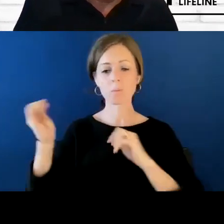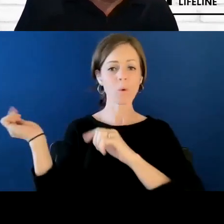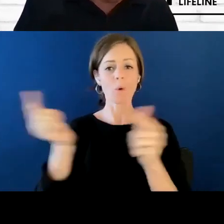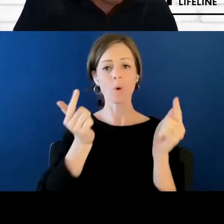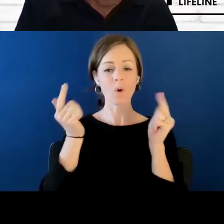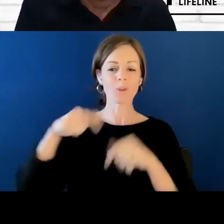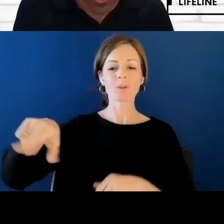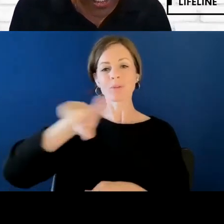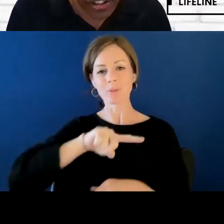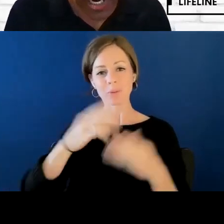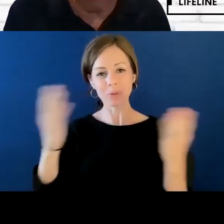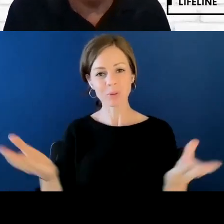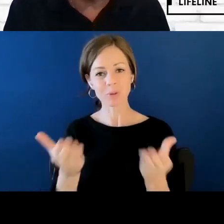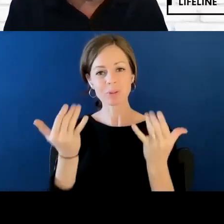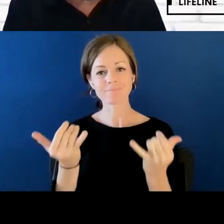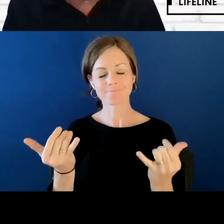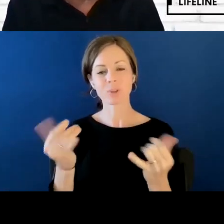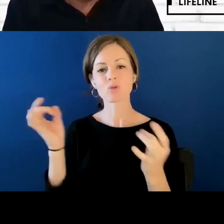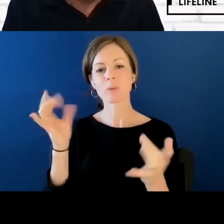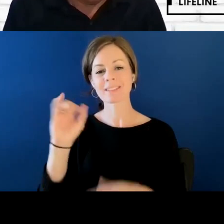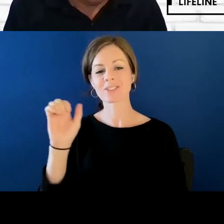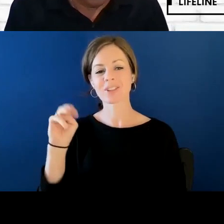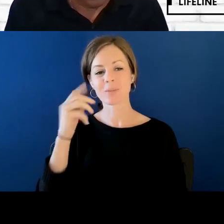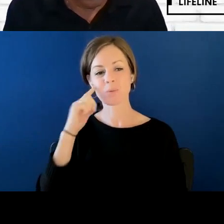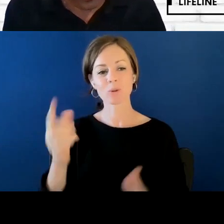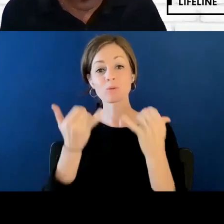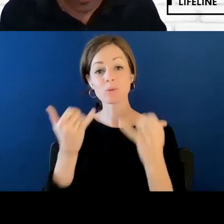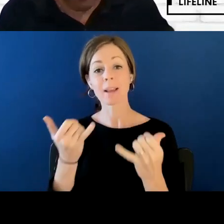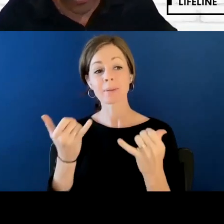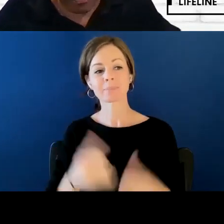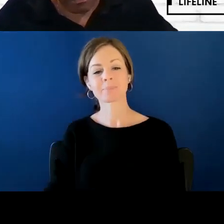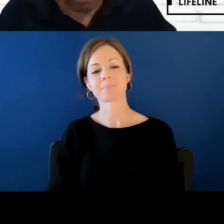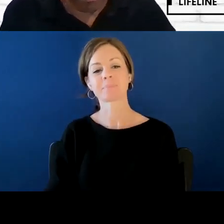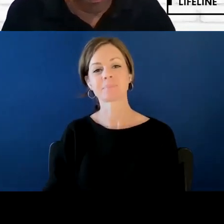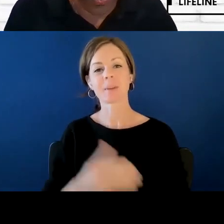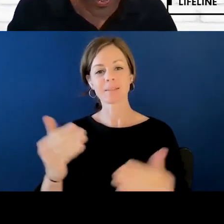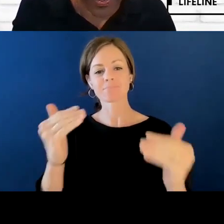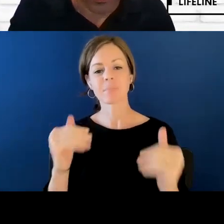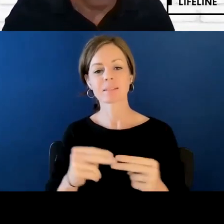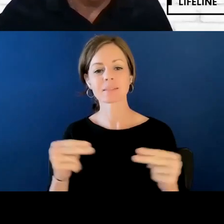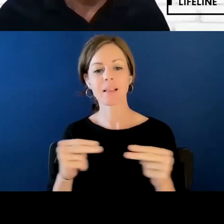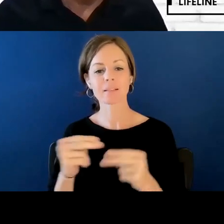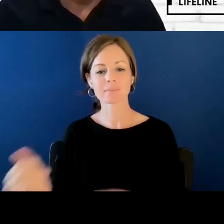to the Crisis Jam for today. Next slide, please.